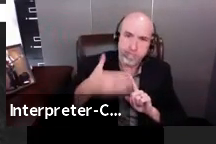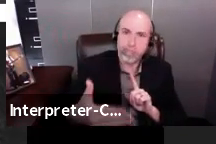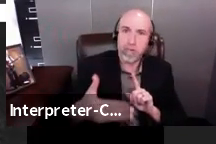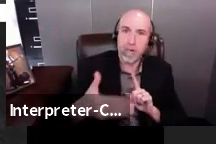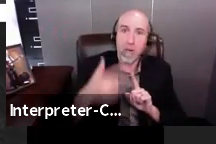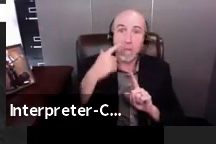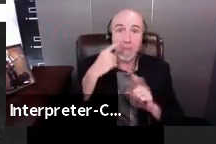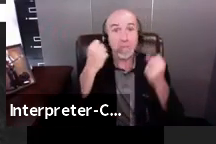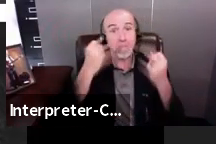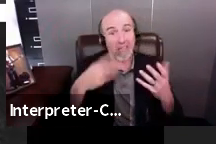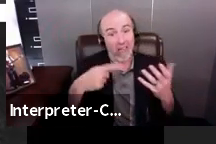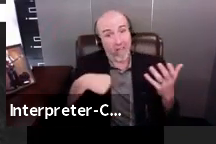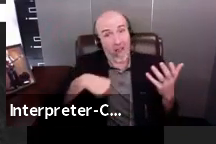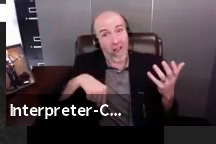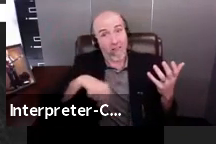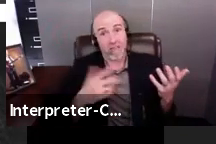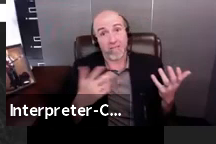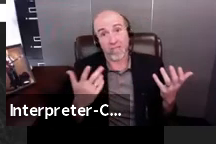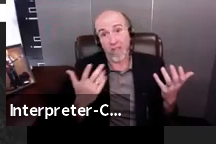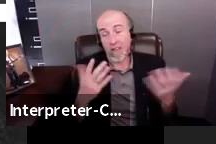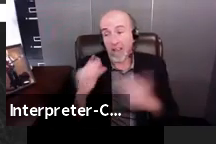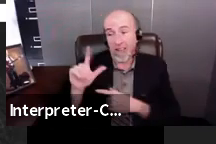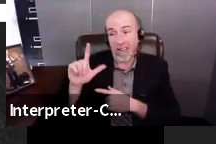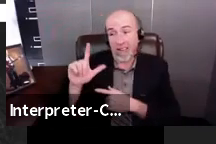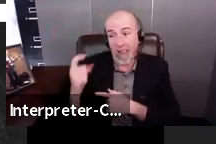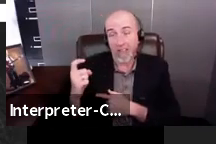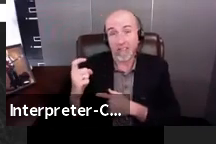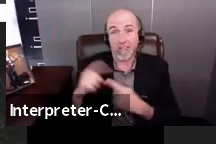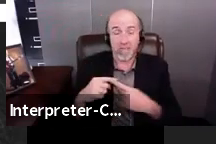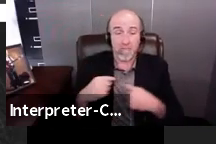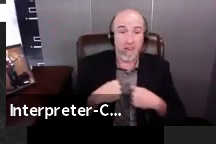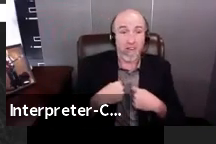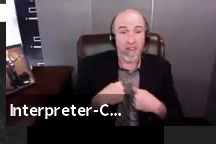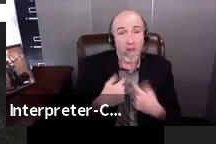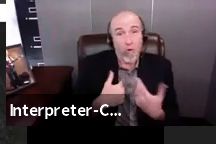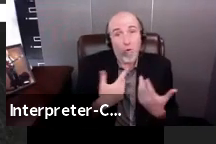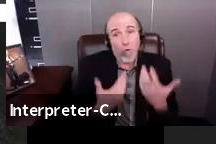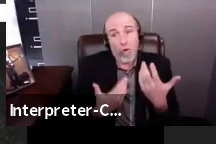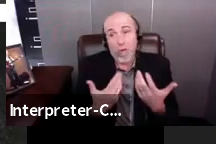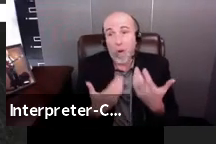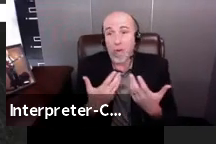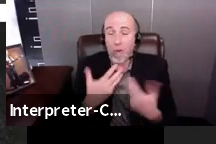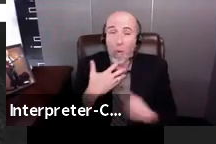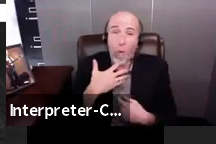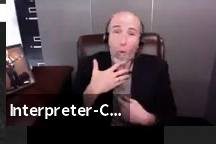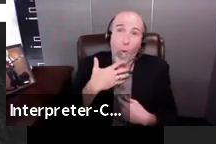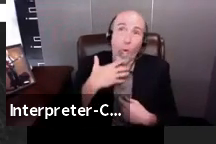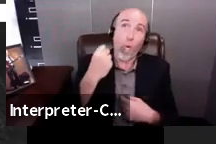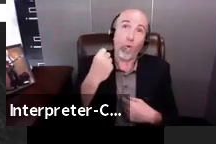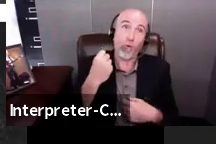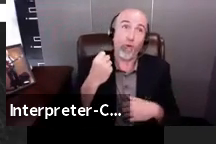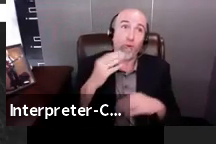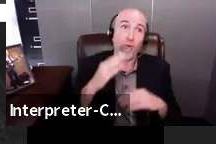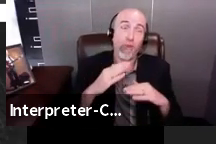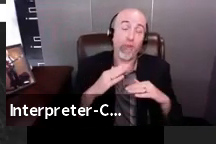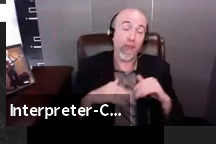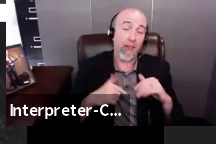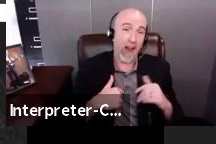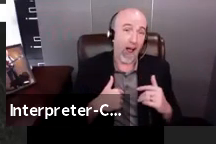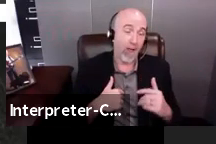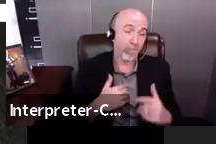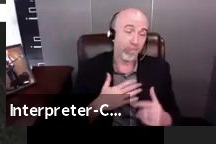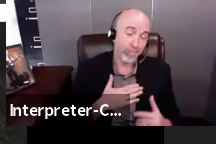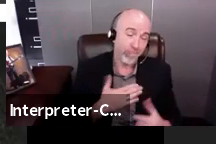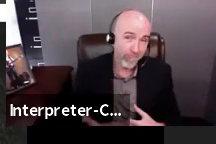many of us, and you know, Lex and I, we're probably older than we would like to admit, are gonna move